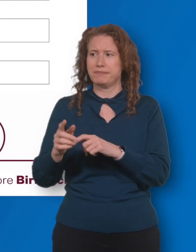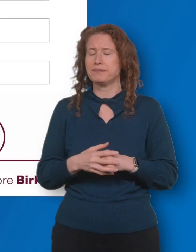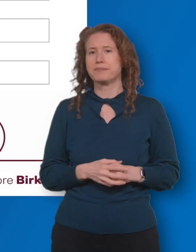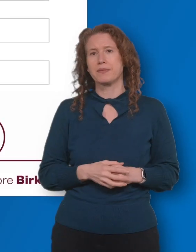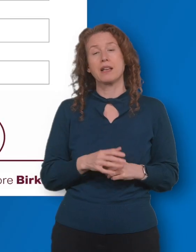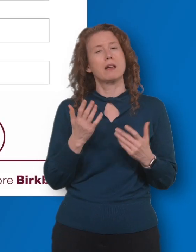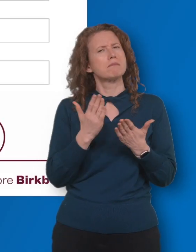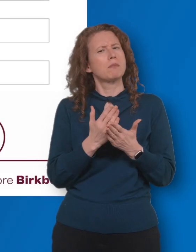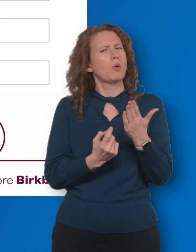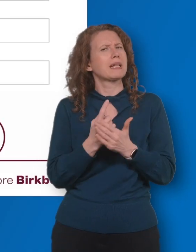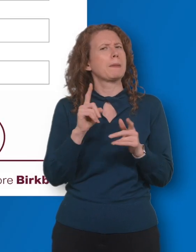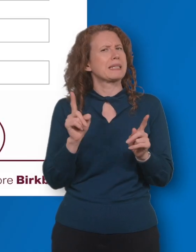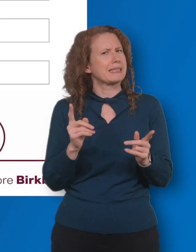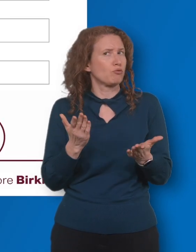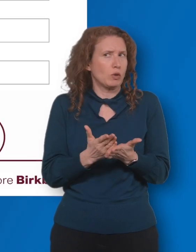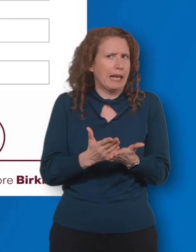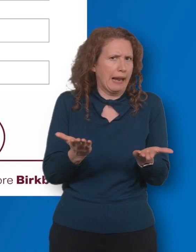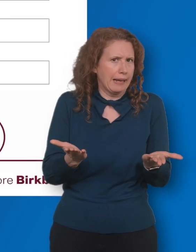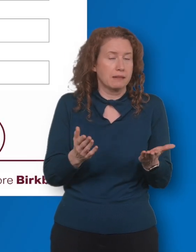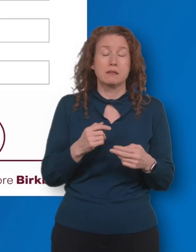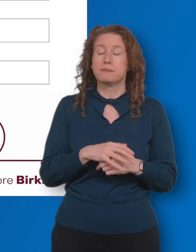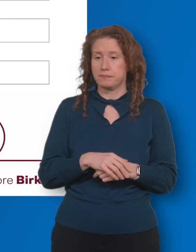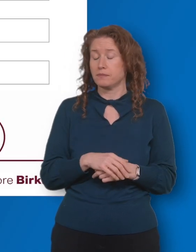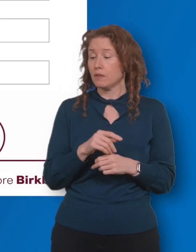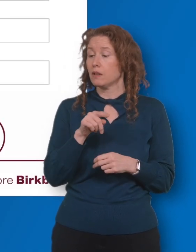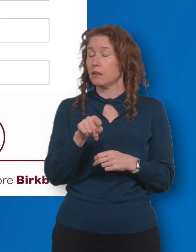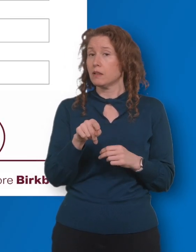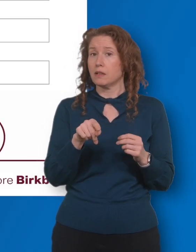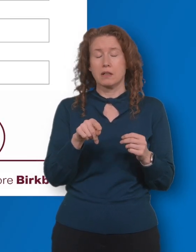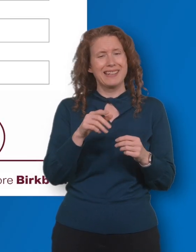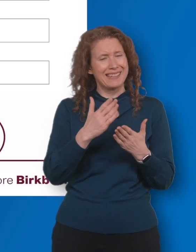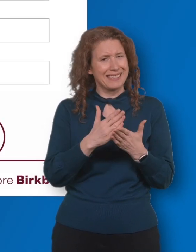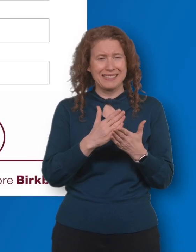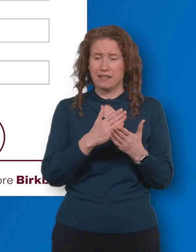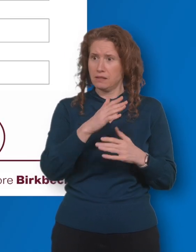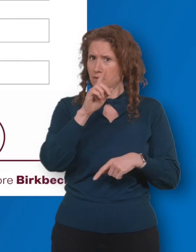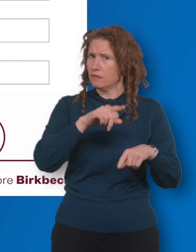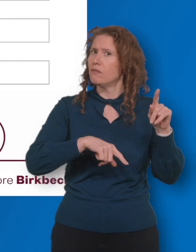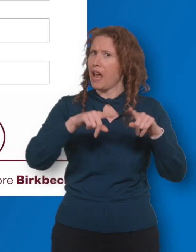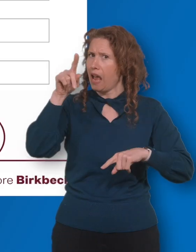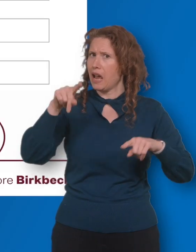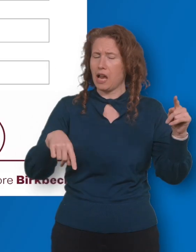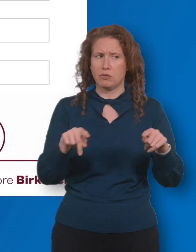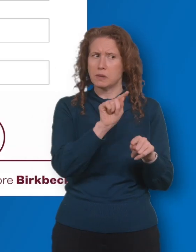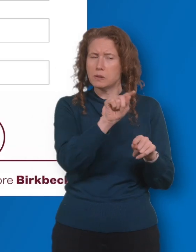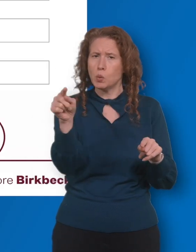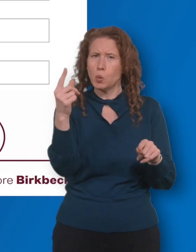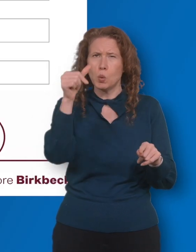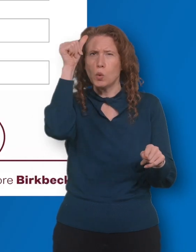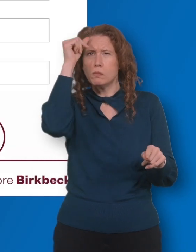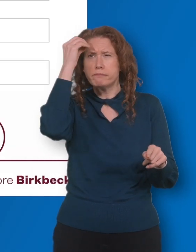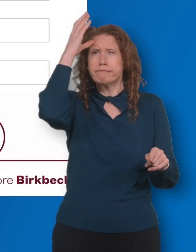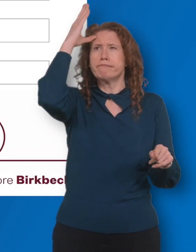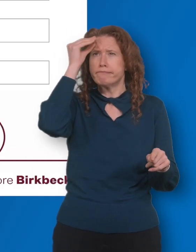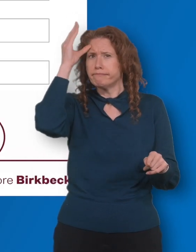is happening? What we're finding is that there are extremely varied levels of knowledge about neurodiversity.